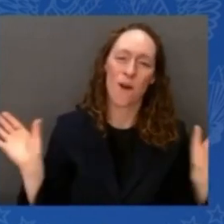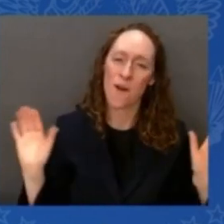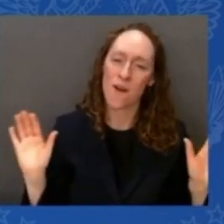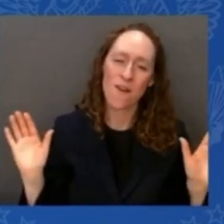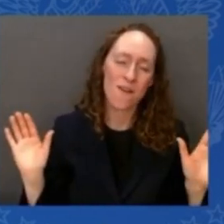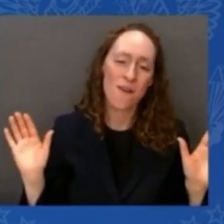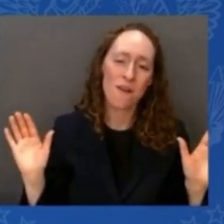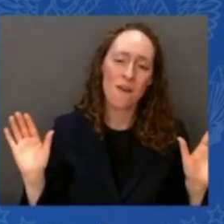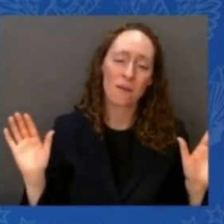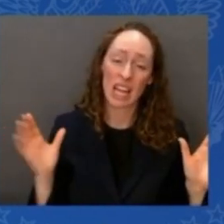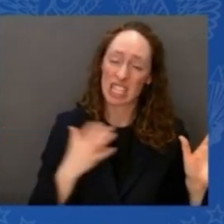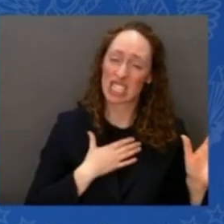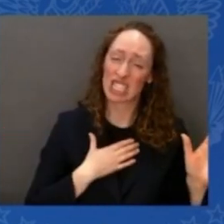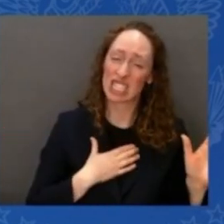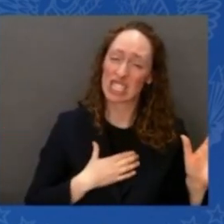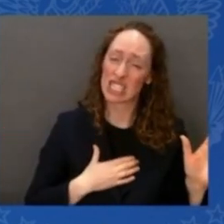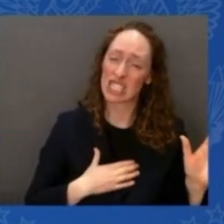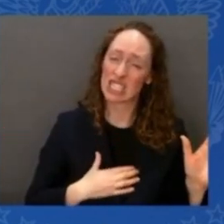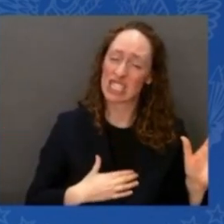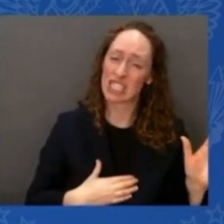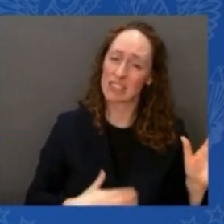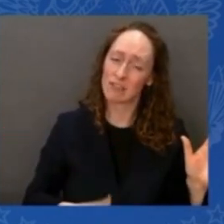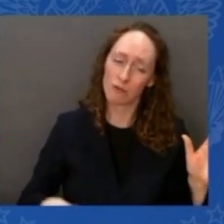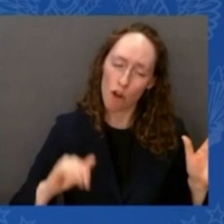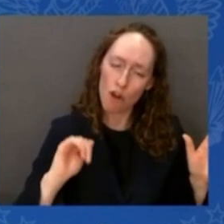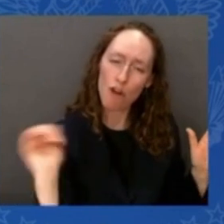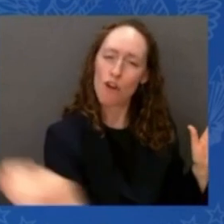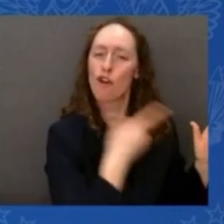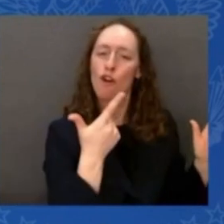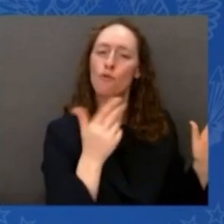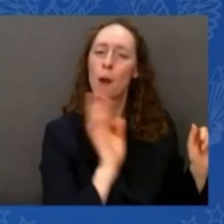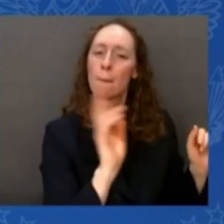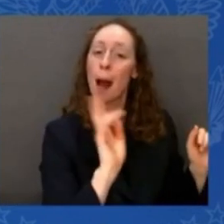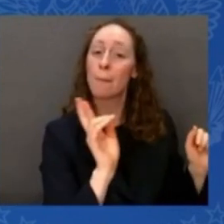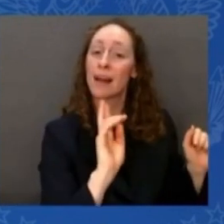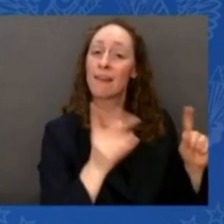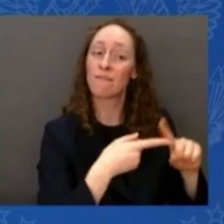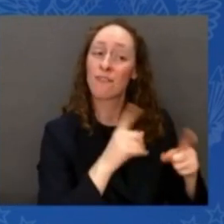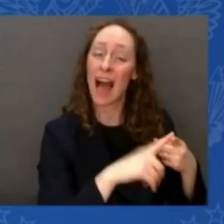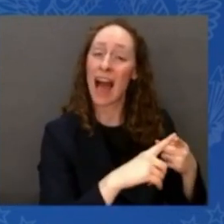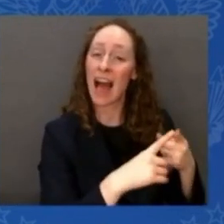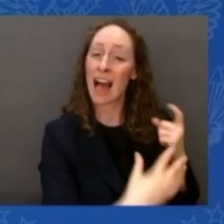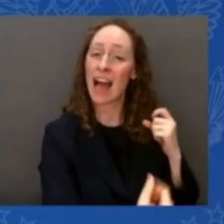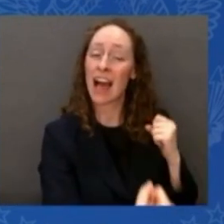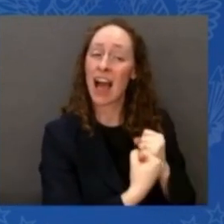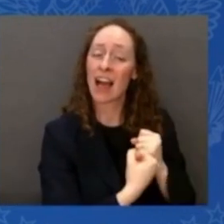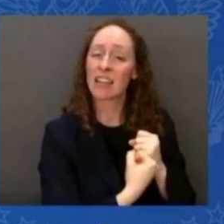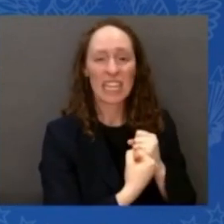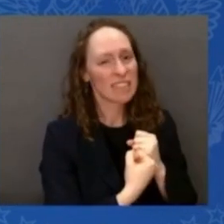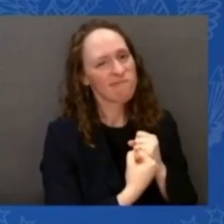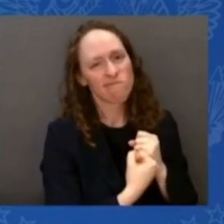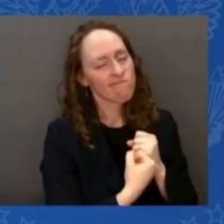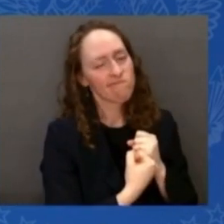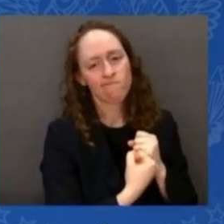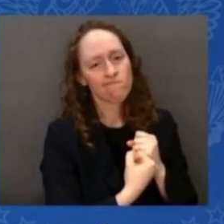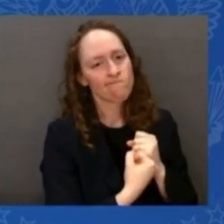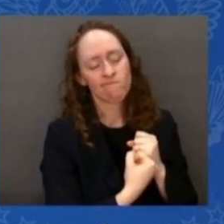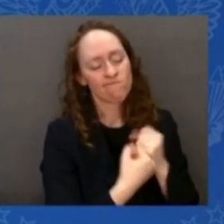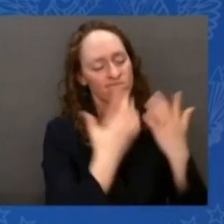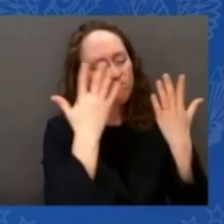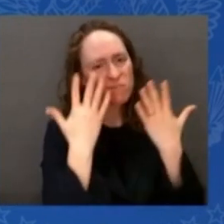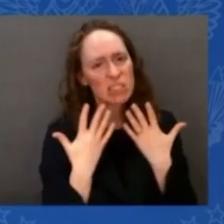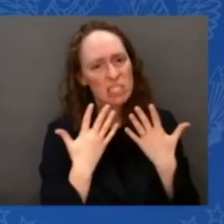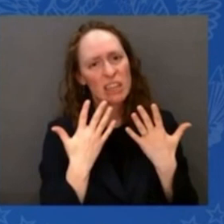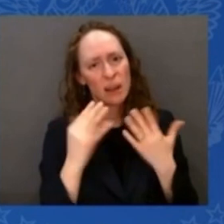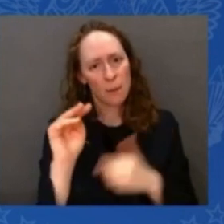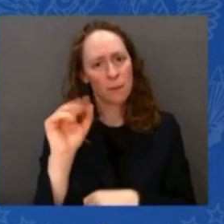it like I am. Again, sadly, the mega Republicans, the Congress, those in Congress who threaten to undo the